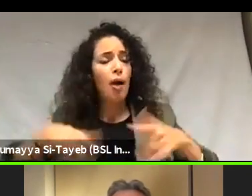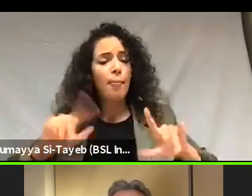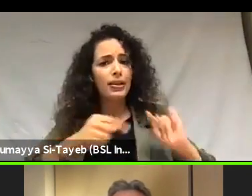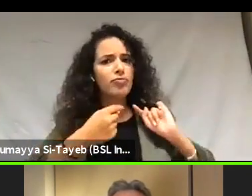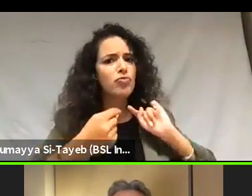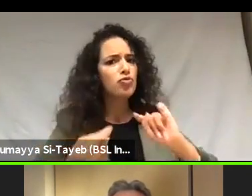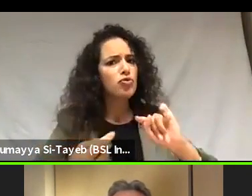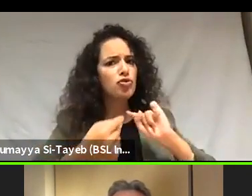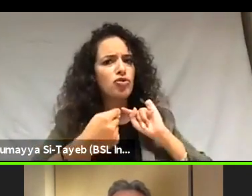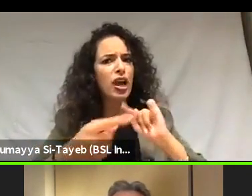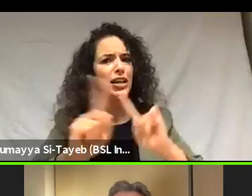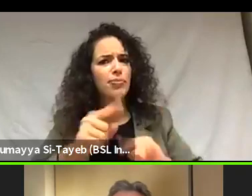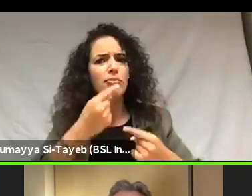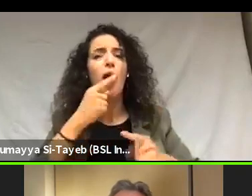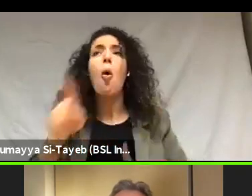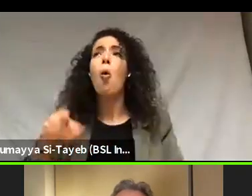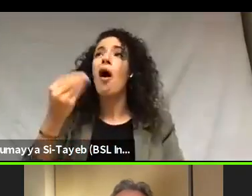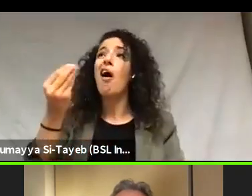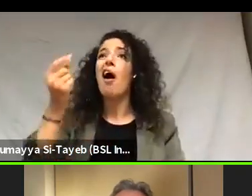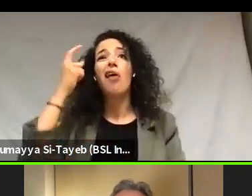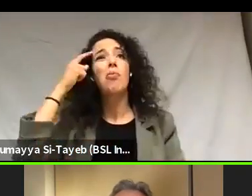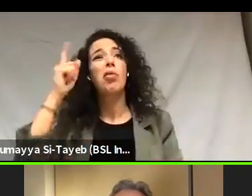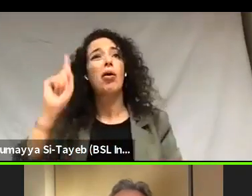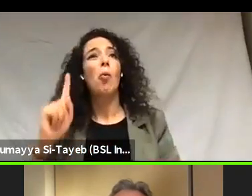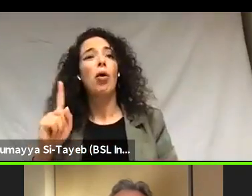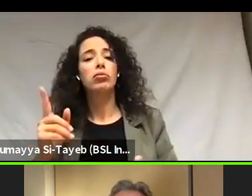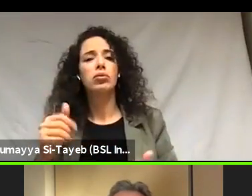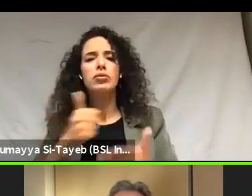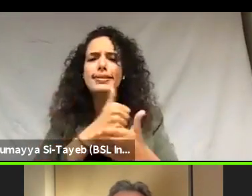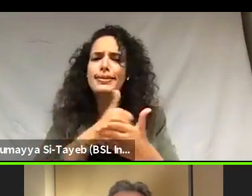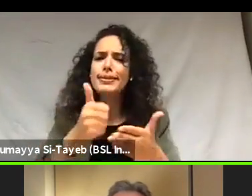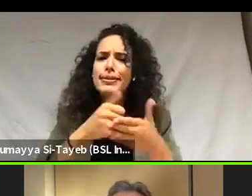my broadcasting, to stop stereotypical